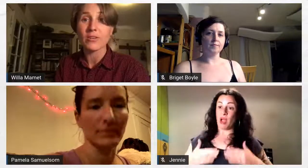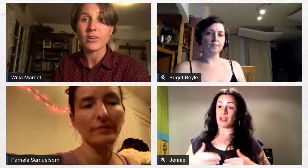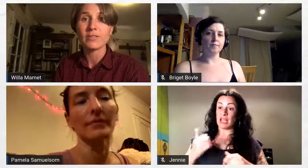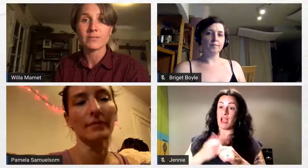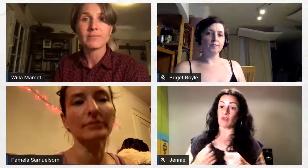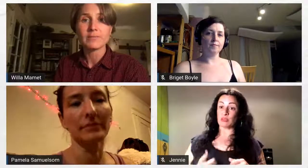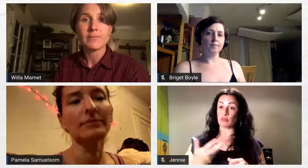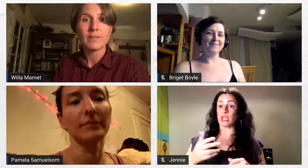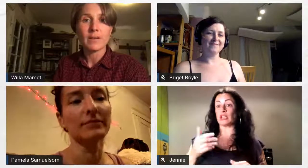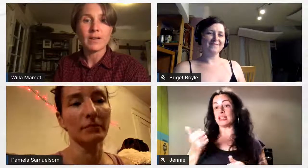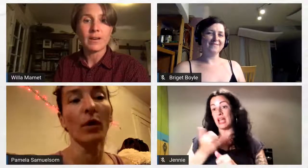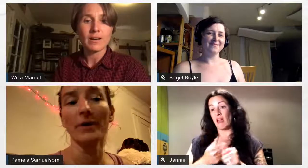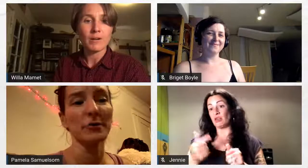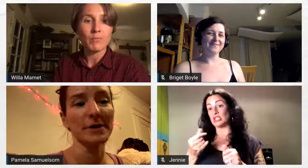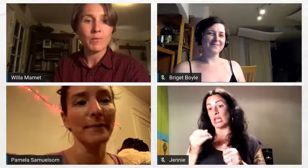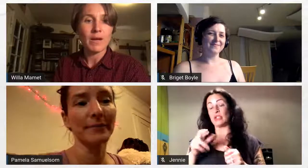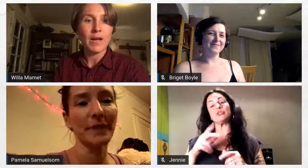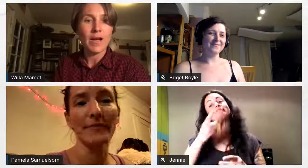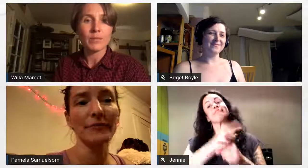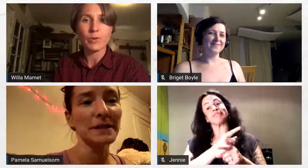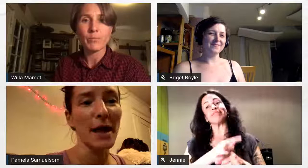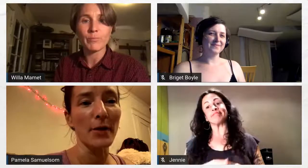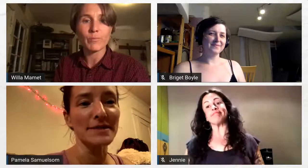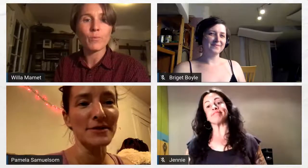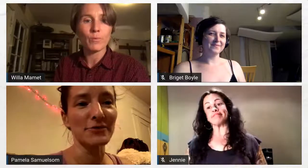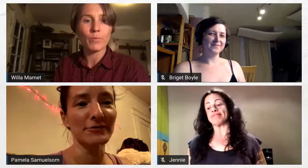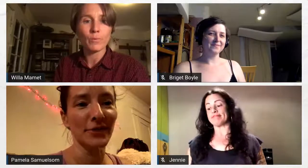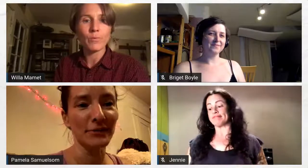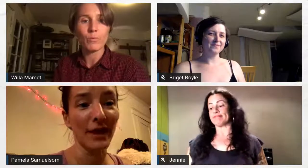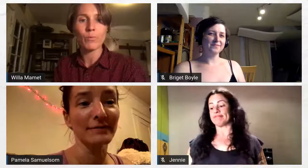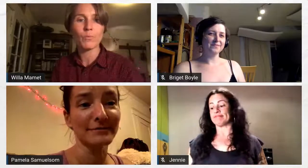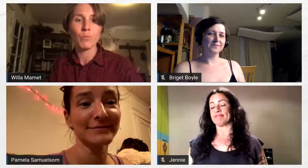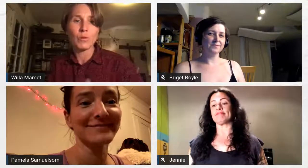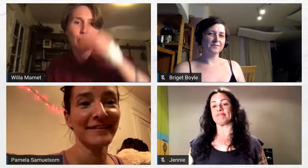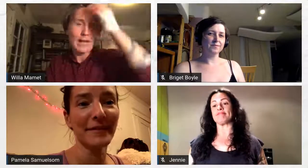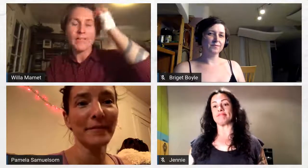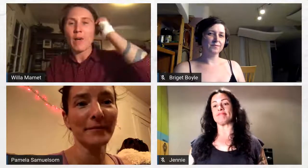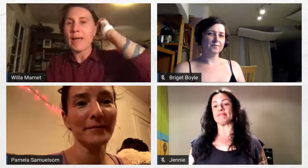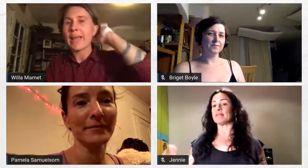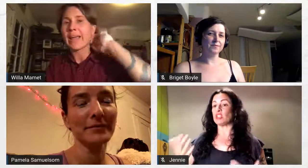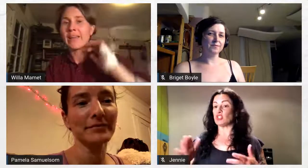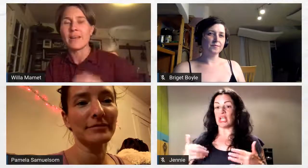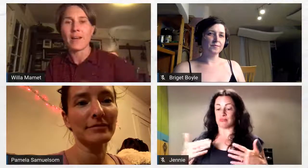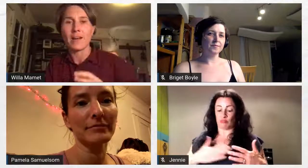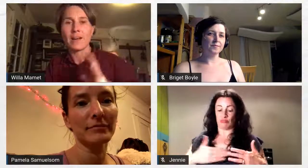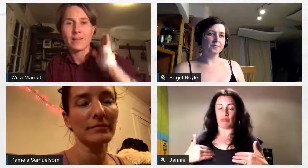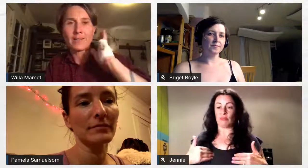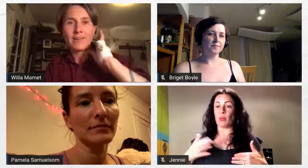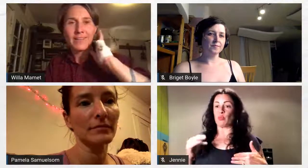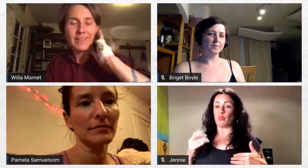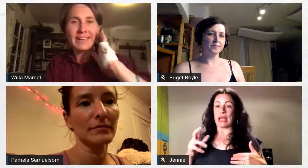and gender. 100%. Everybody with breast tissue. So yeah. Will be held that way in